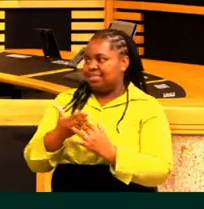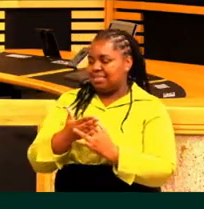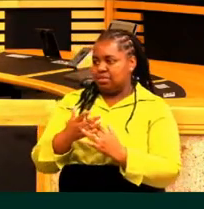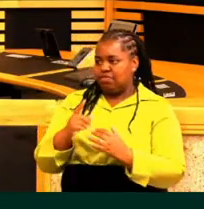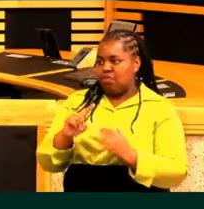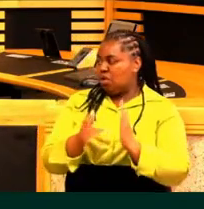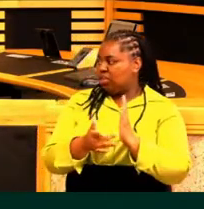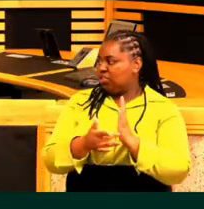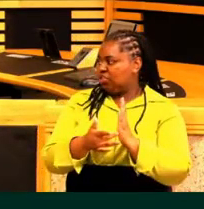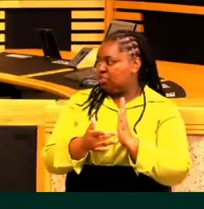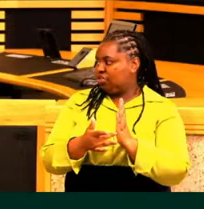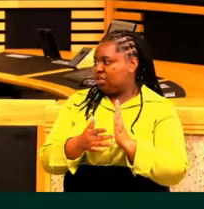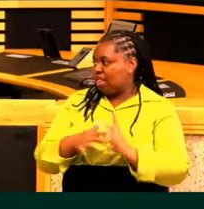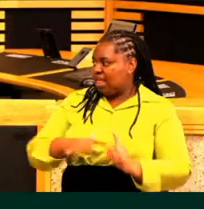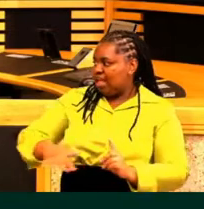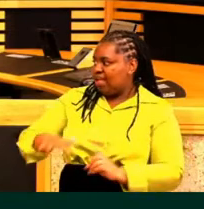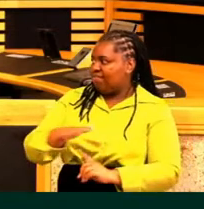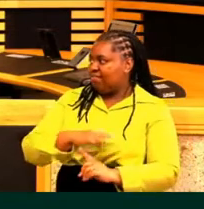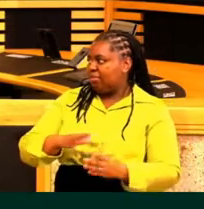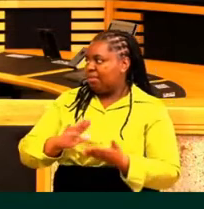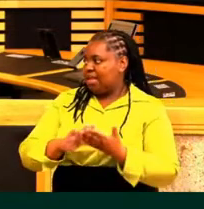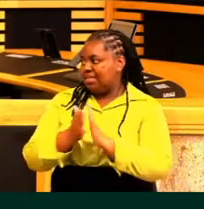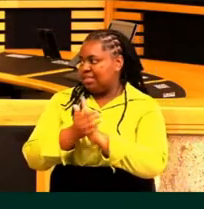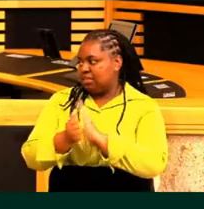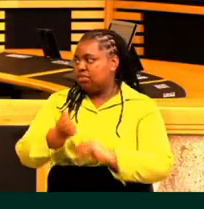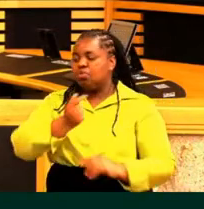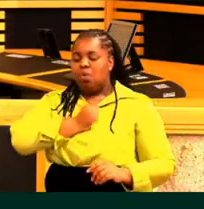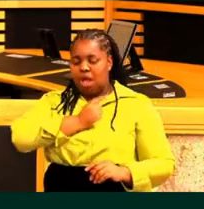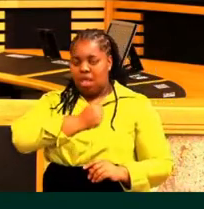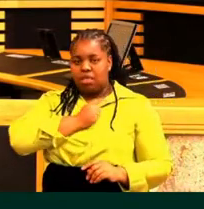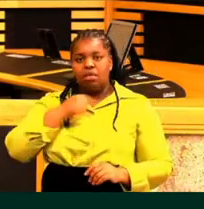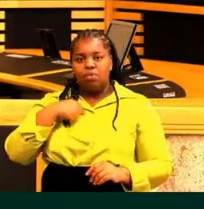is an environment and skills because